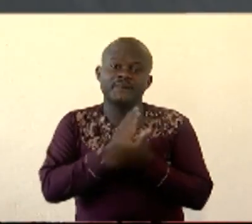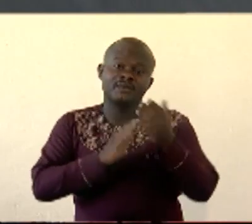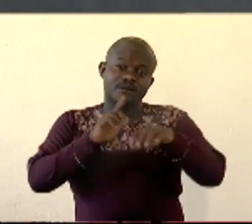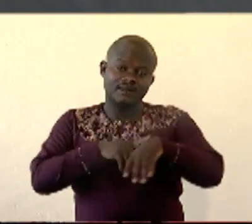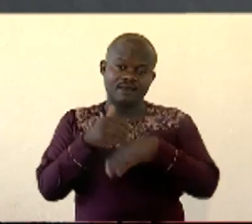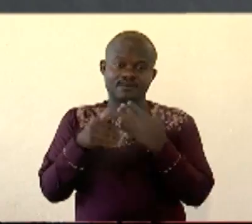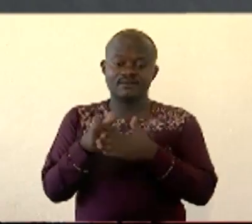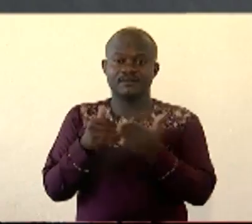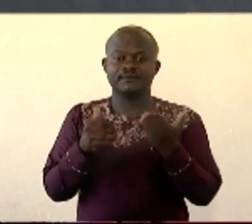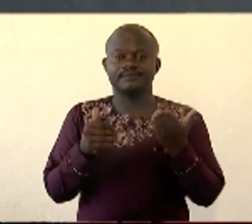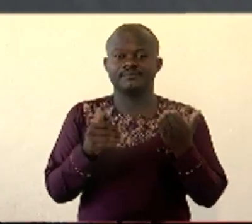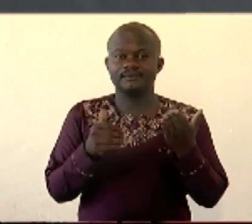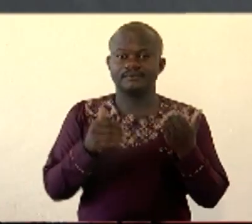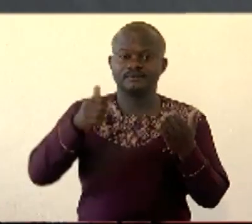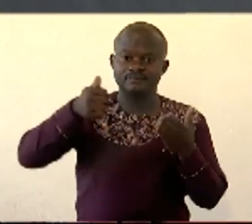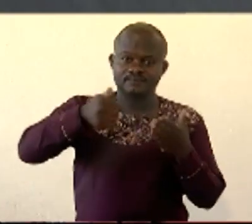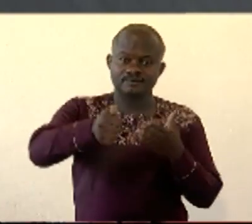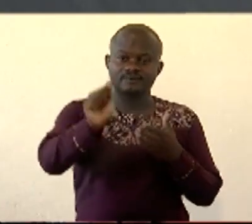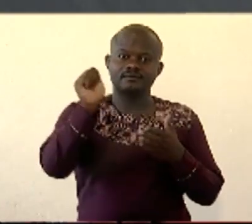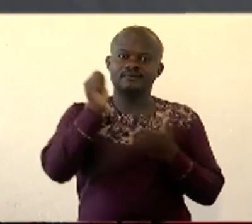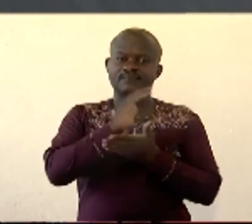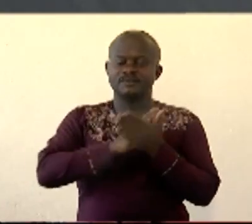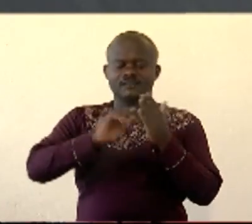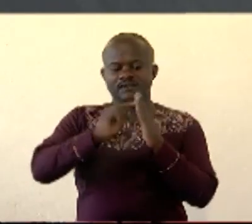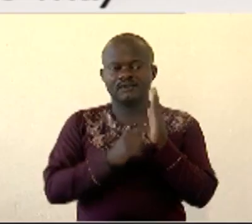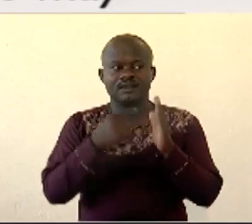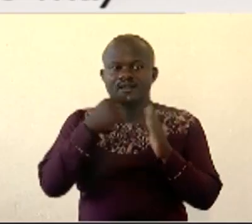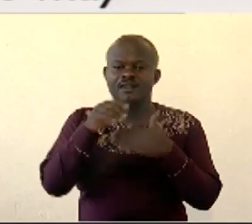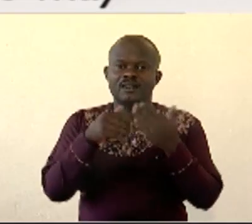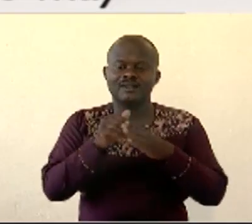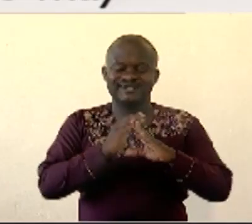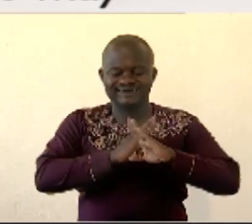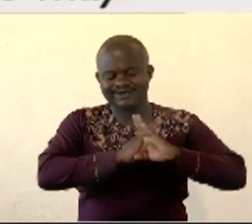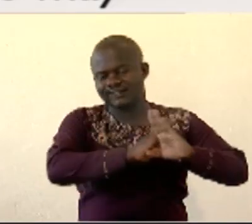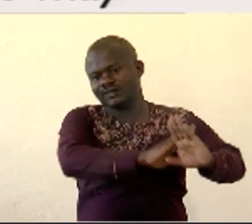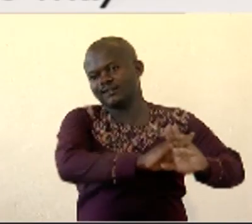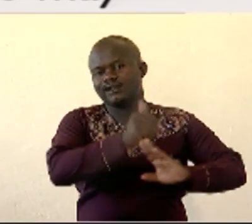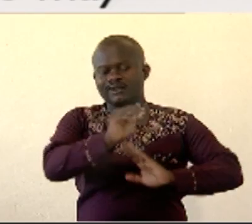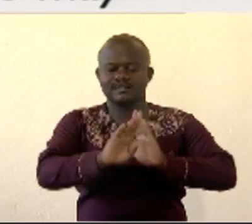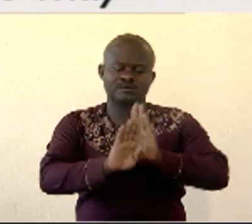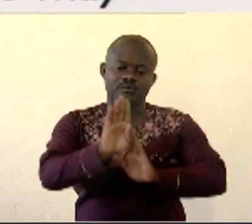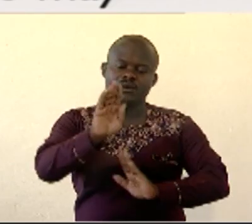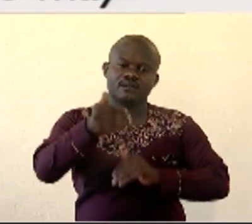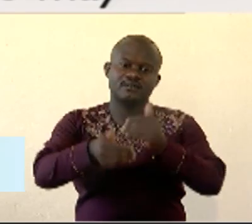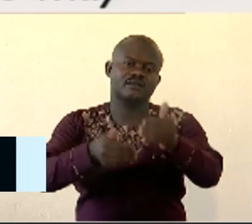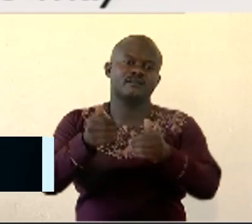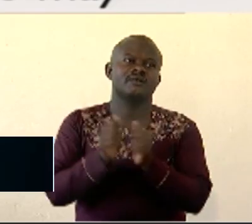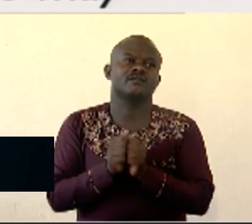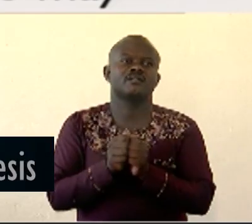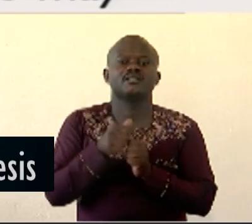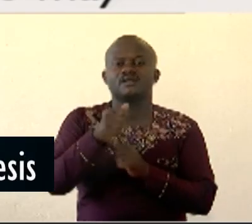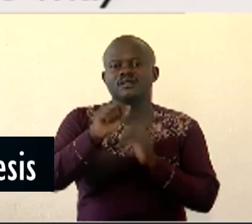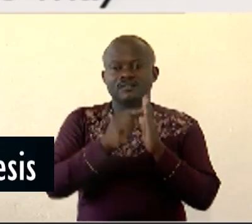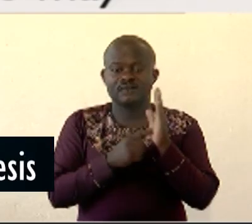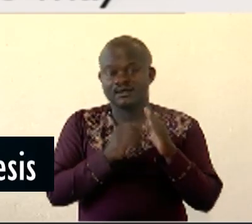Sometimes there are some factors that hinder its progress. These factors that